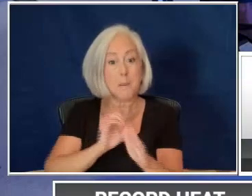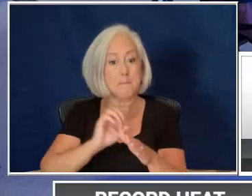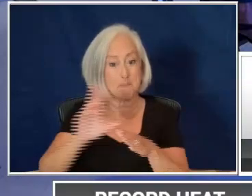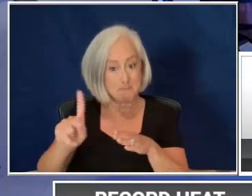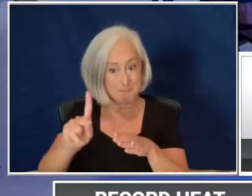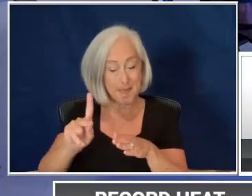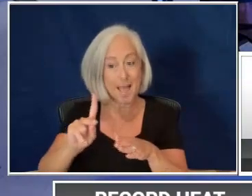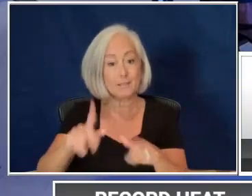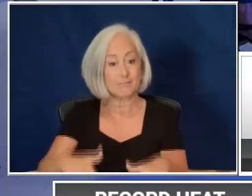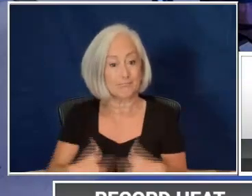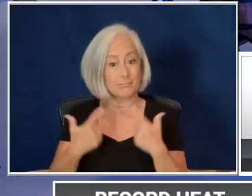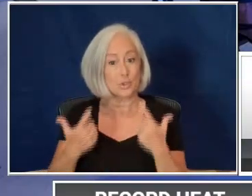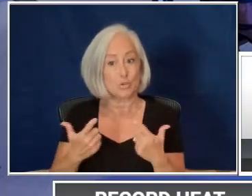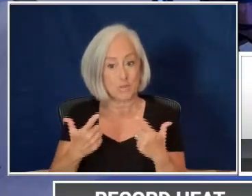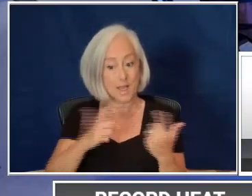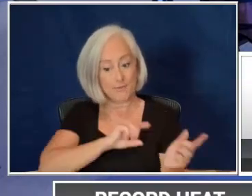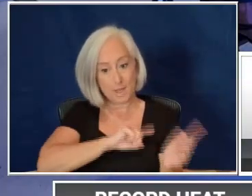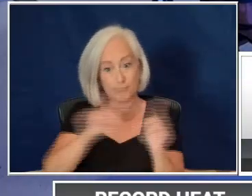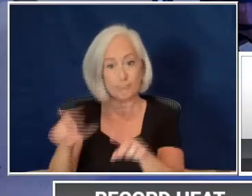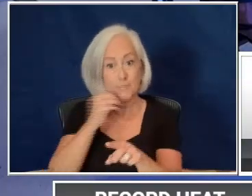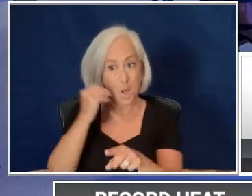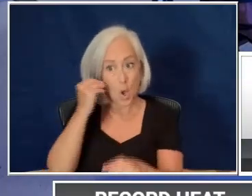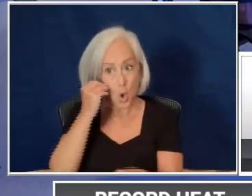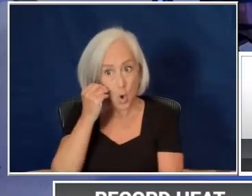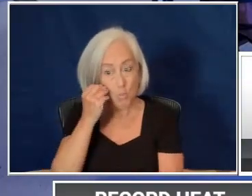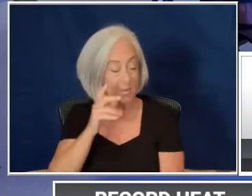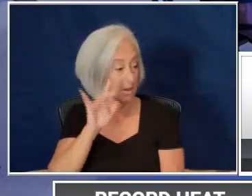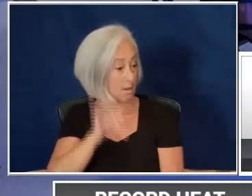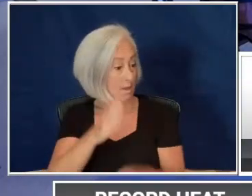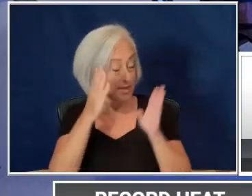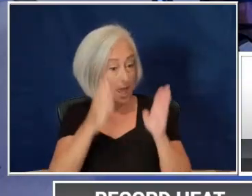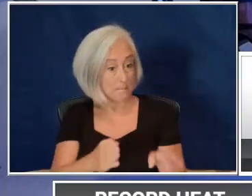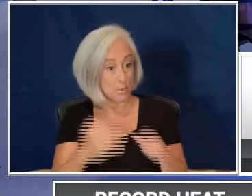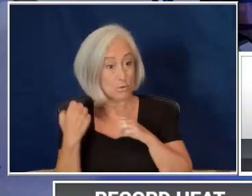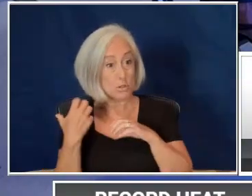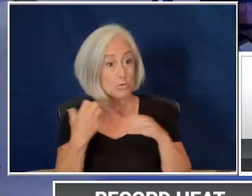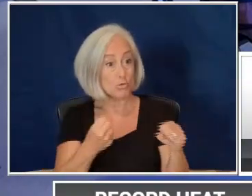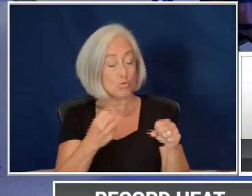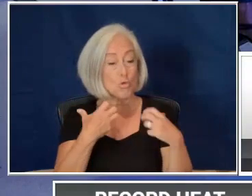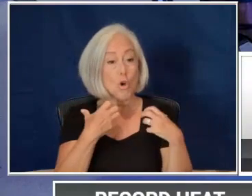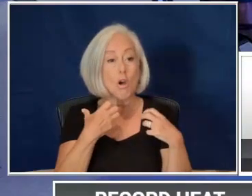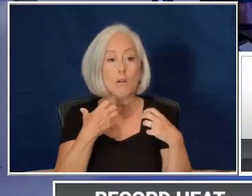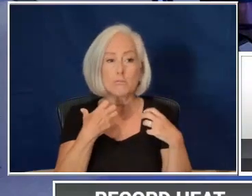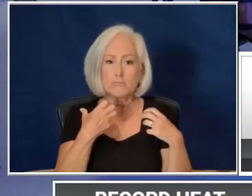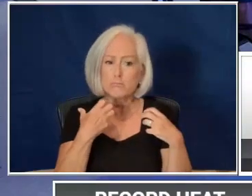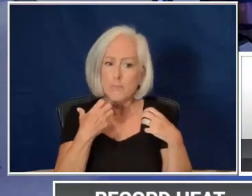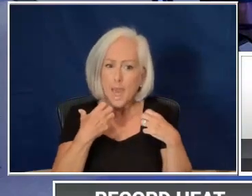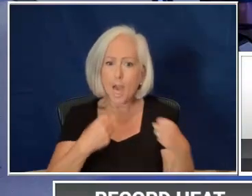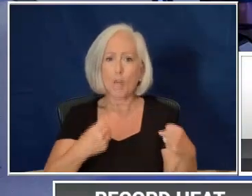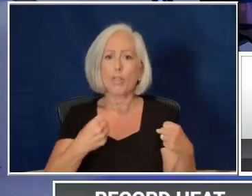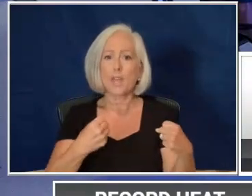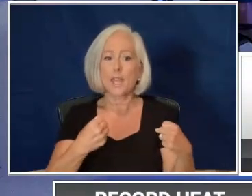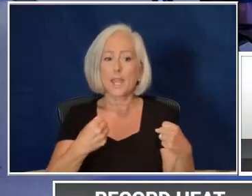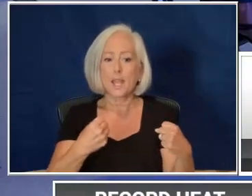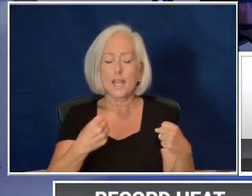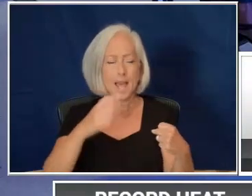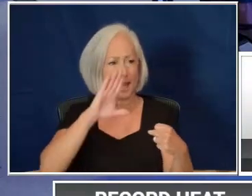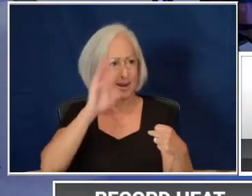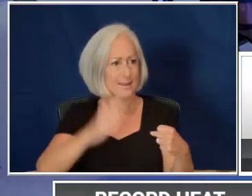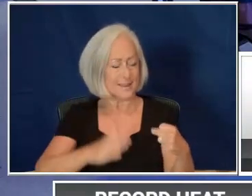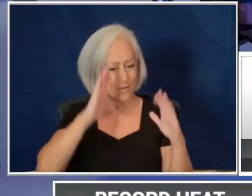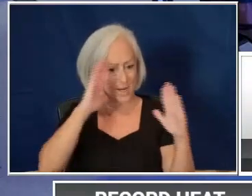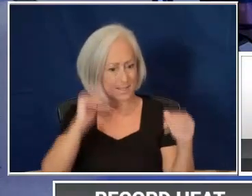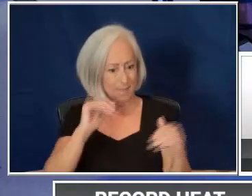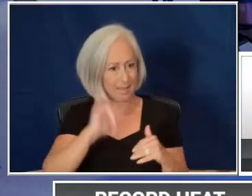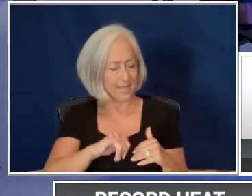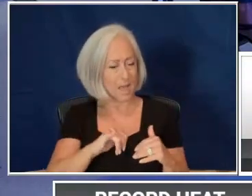strong, healthy people. Then Sure. they get COVID, something they never expected. What kind of actual therapy, techniques would you use on somebody who